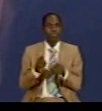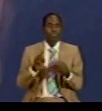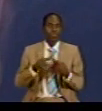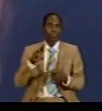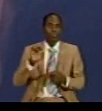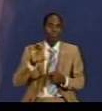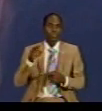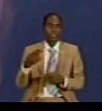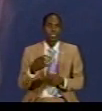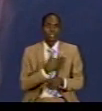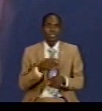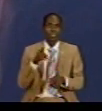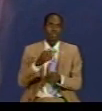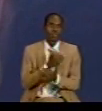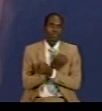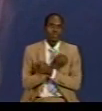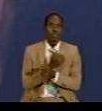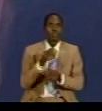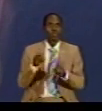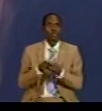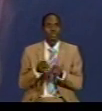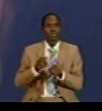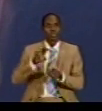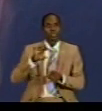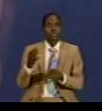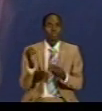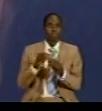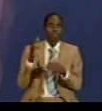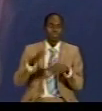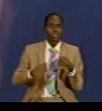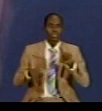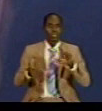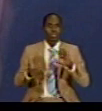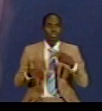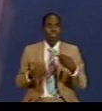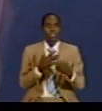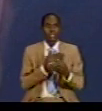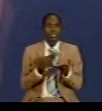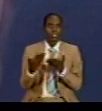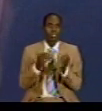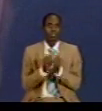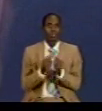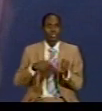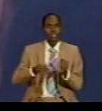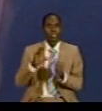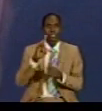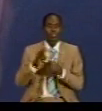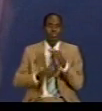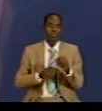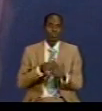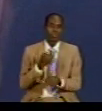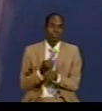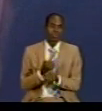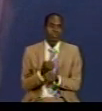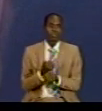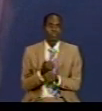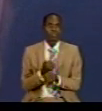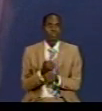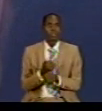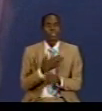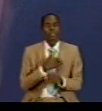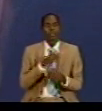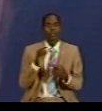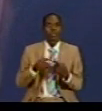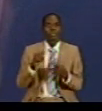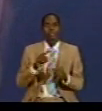he opened her womb, but Rachel was barren. And Leah conceived, and bare a son, and